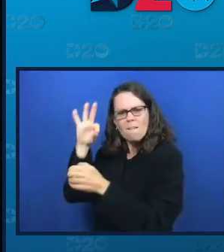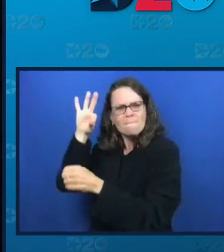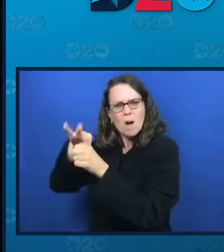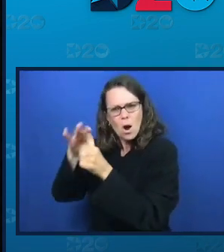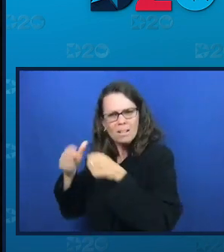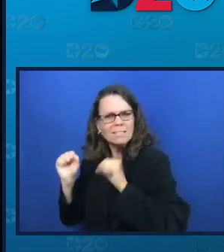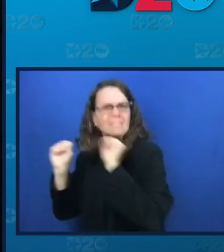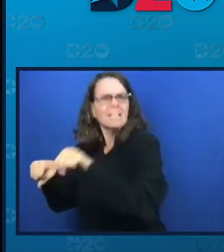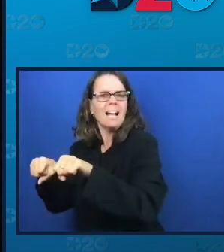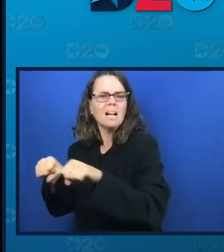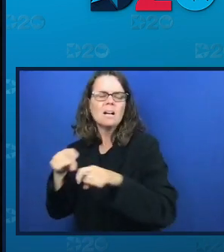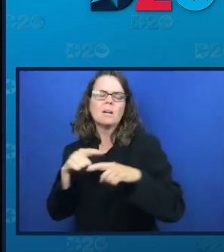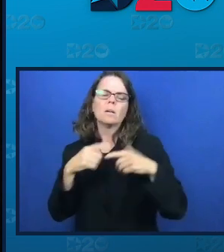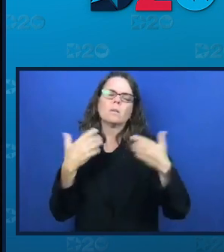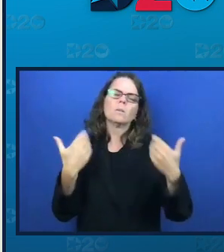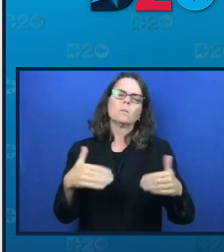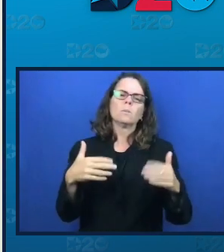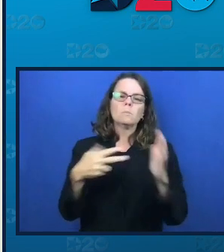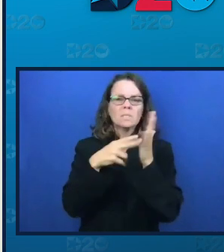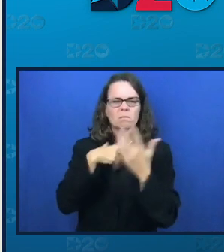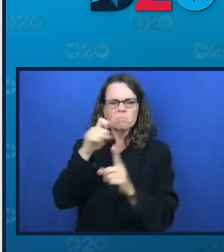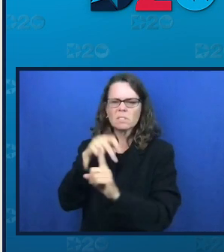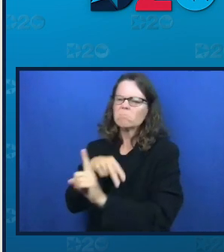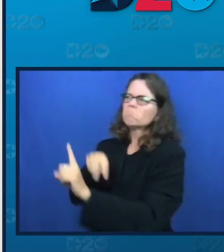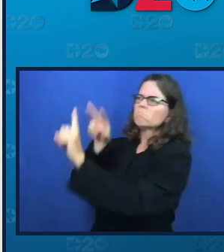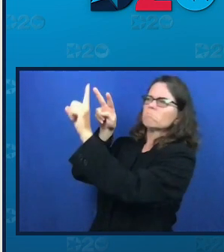fought, by staying in good trouble.